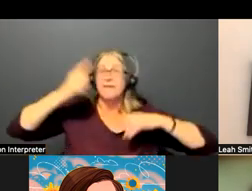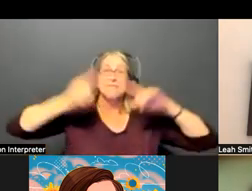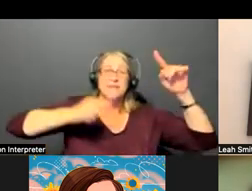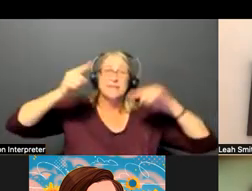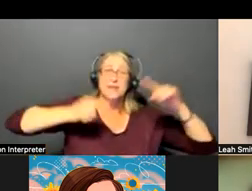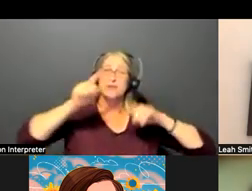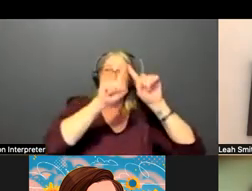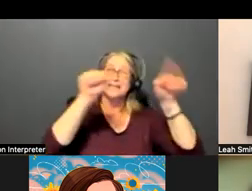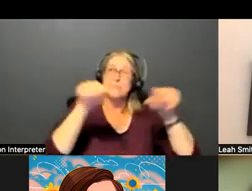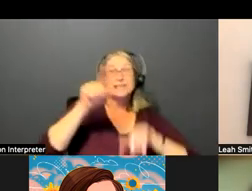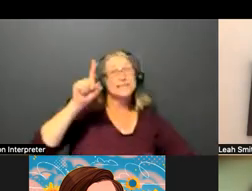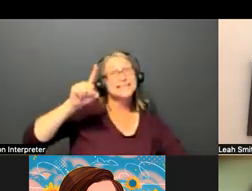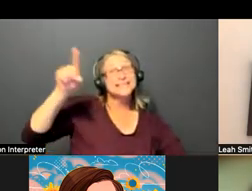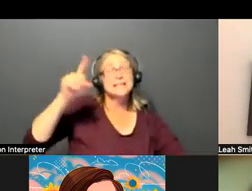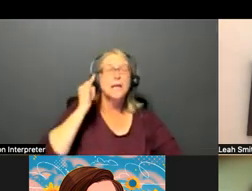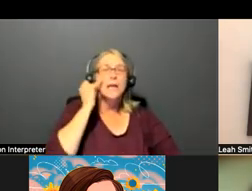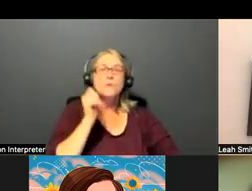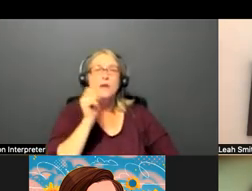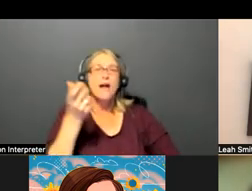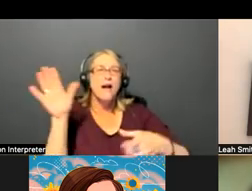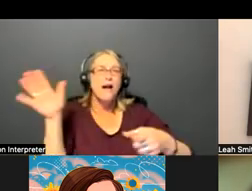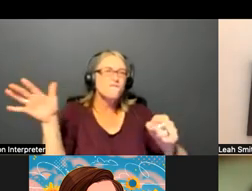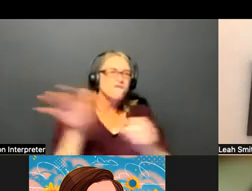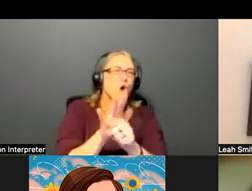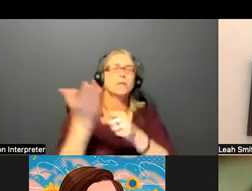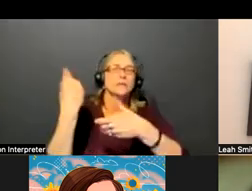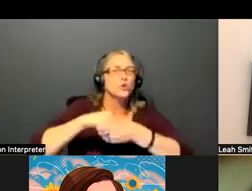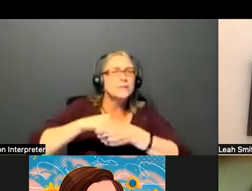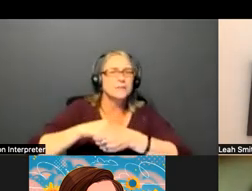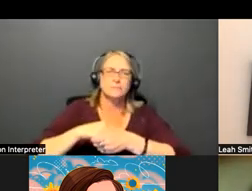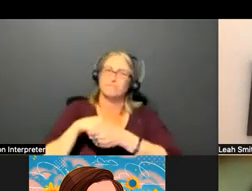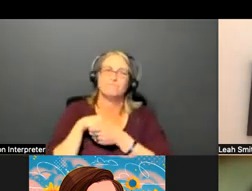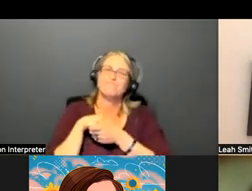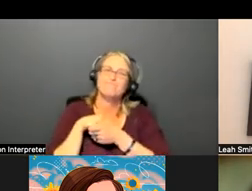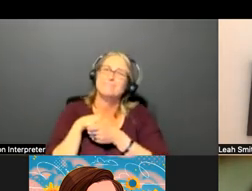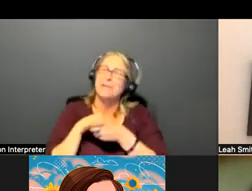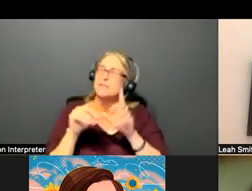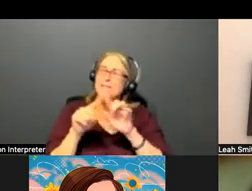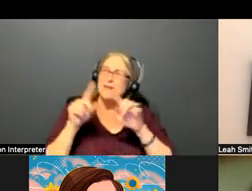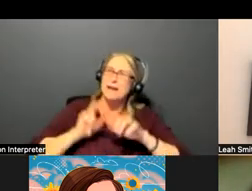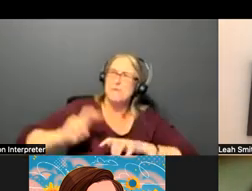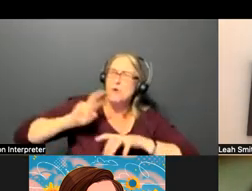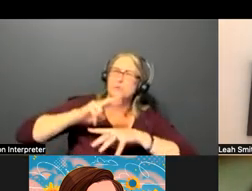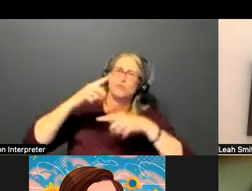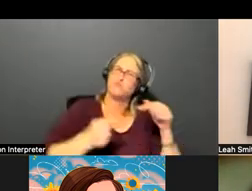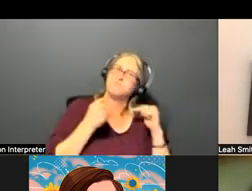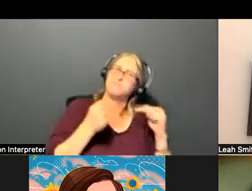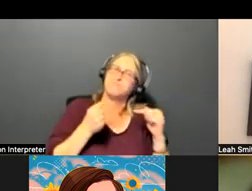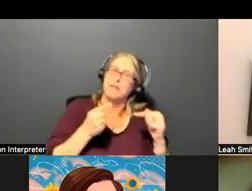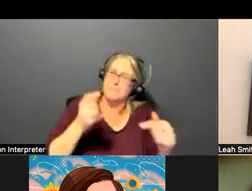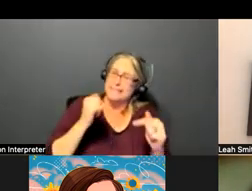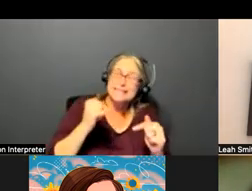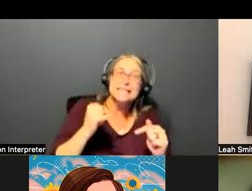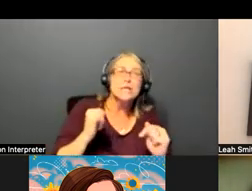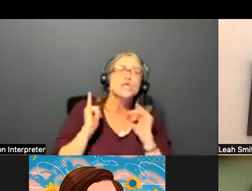off, but do we really if we're not fully inclusive? And that was a very upward, hard battle that I still have to fight